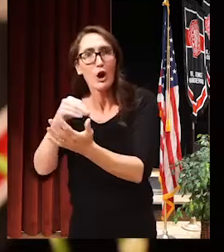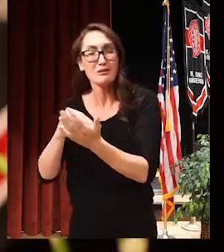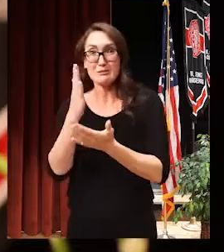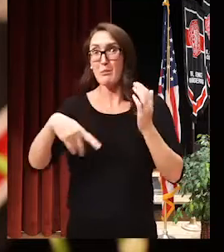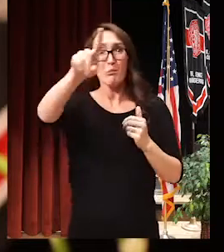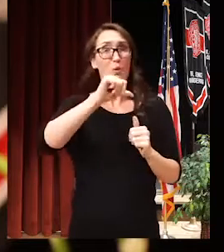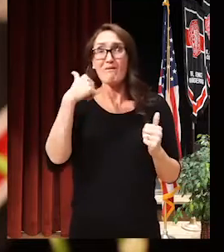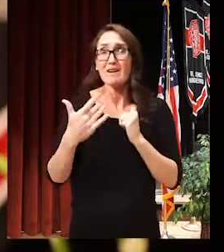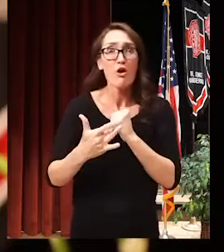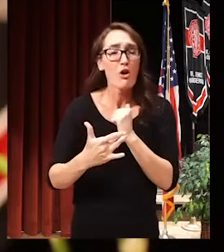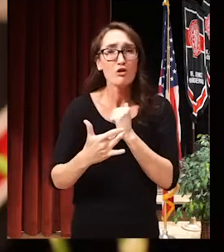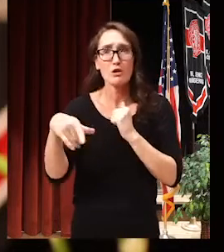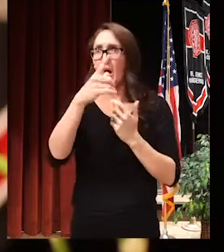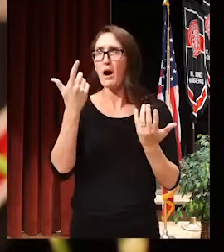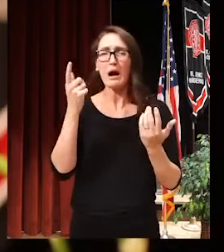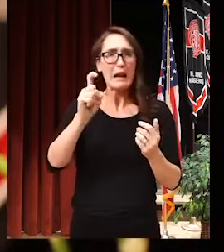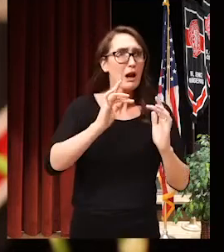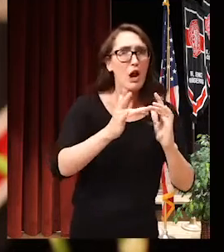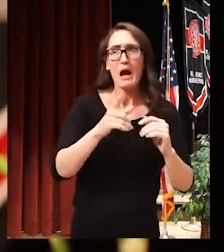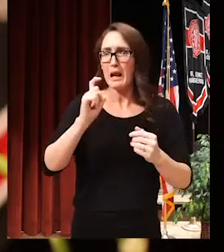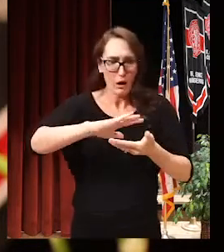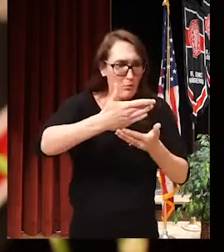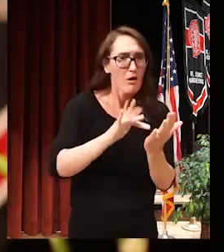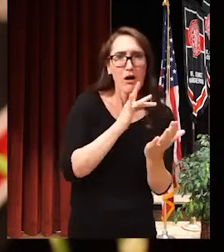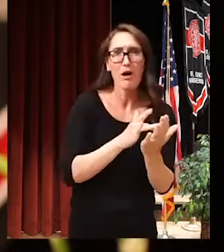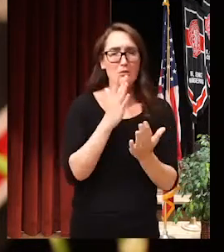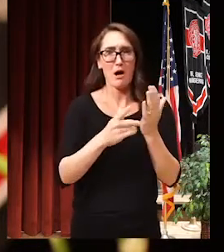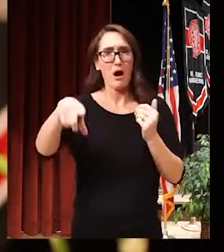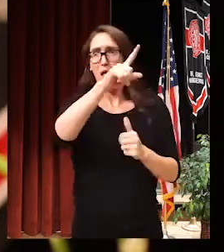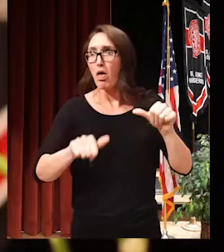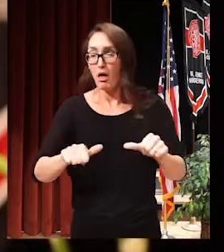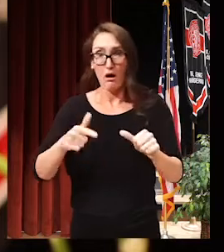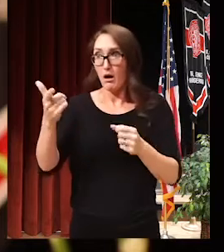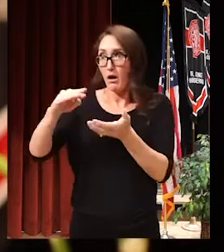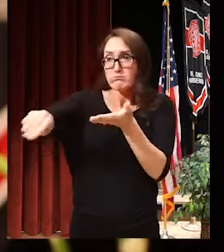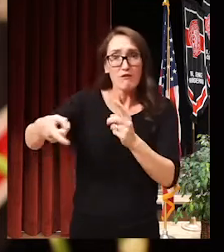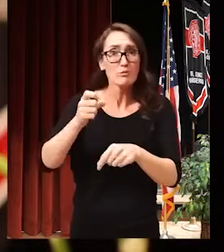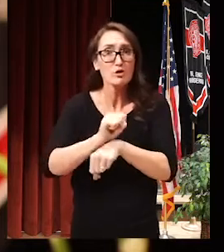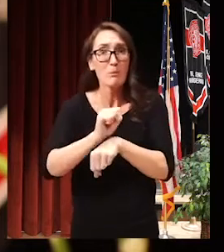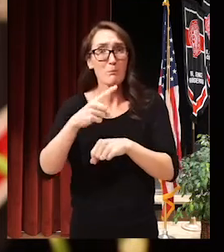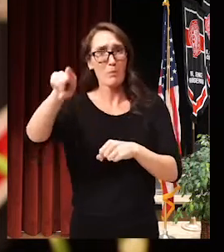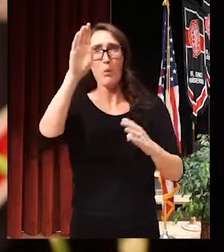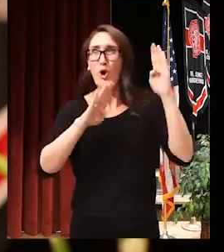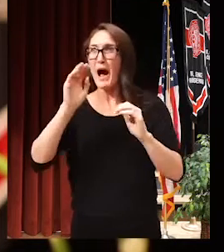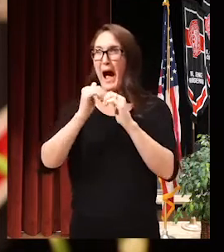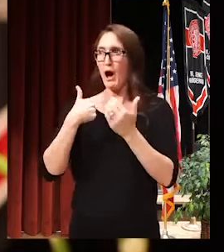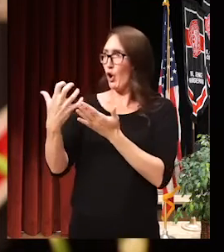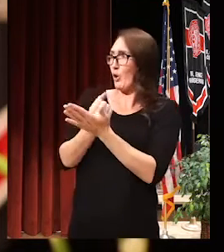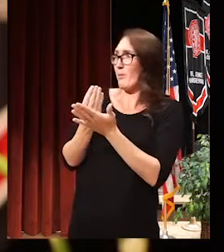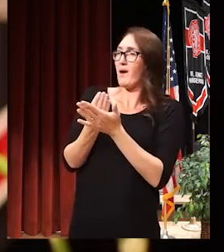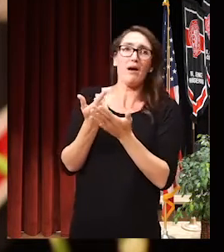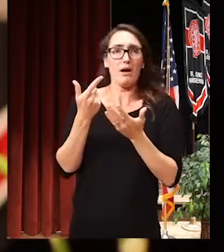the technology that you needed. Some of you faced uncertainty with your jobs and worried about how to feed your